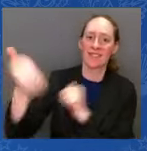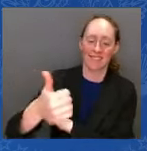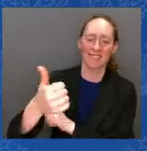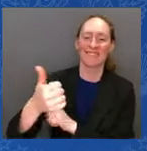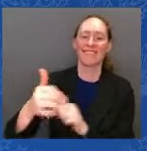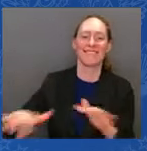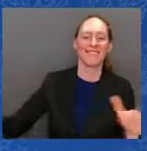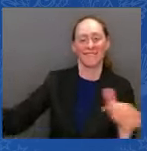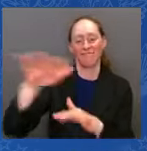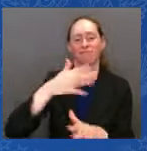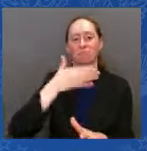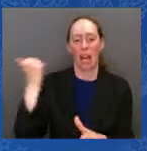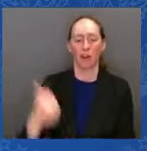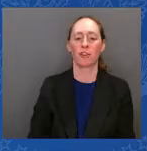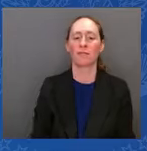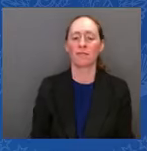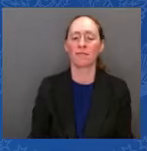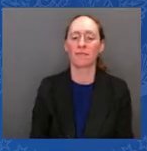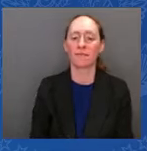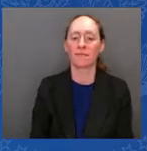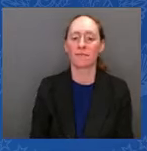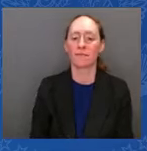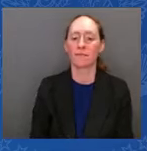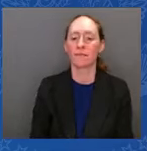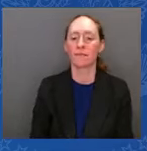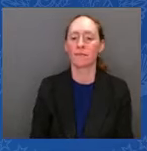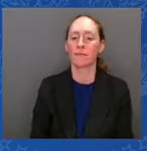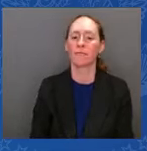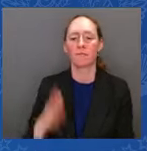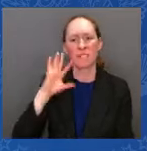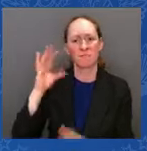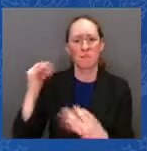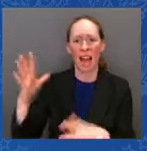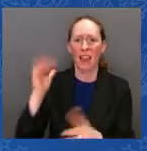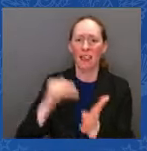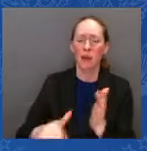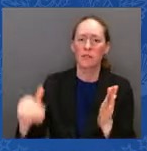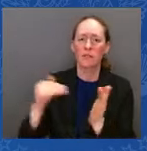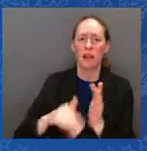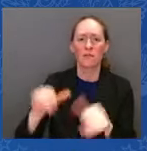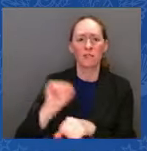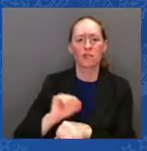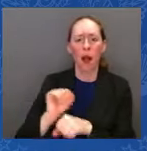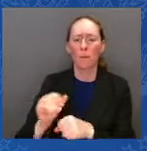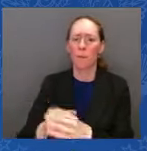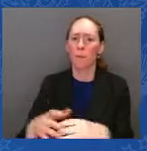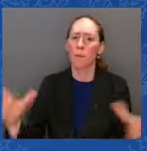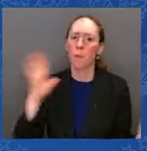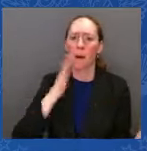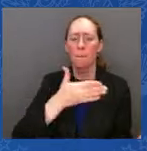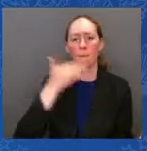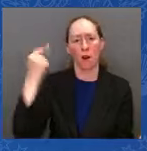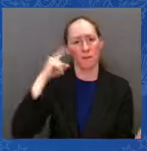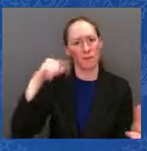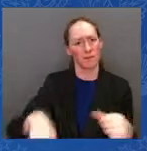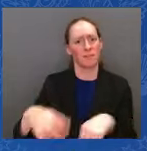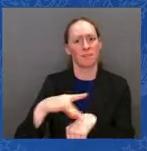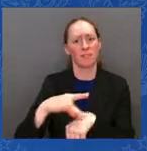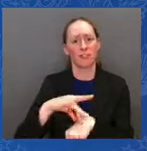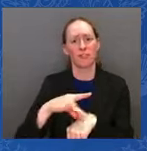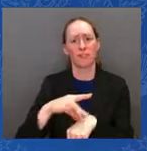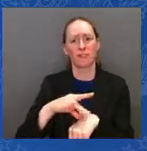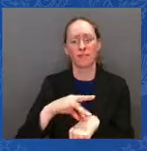as a giant step towards saving the planet. Tax credit for consumers to weatherize their homes. Many of you have done it. Purchasing energy-efficient